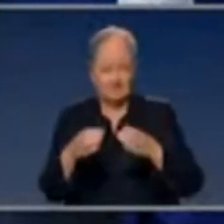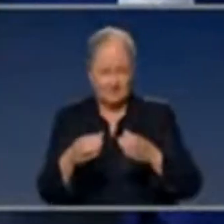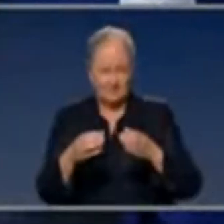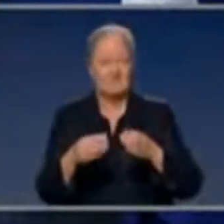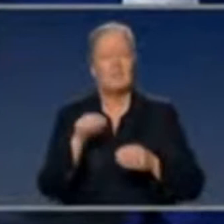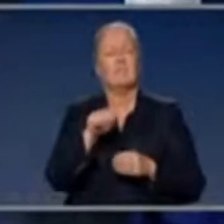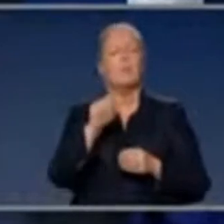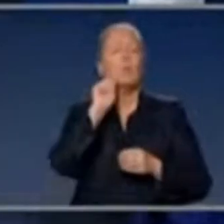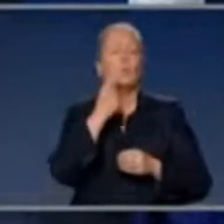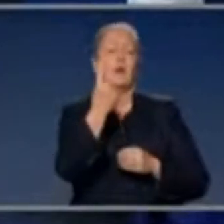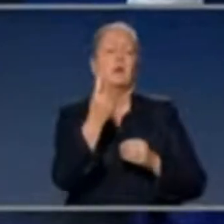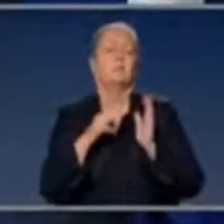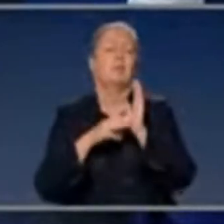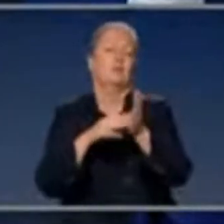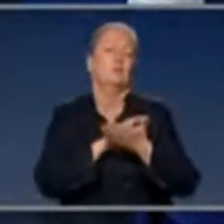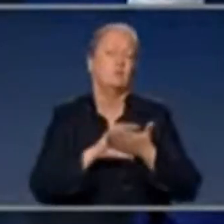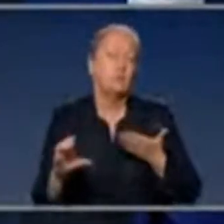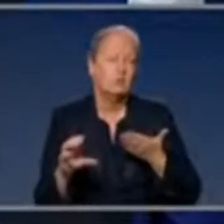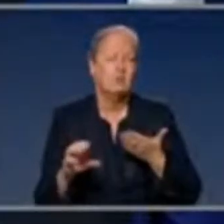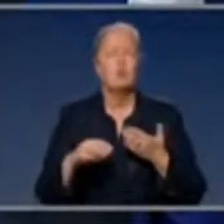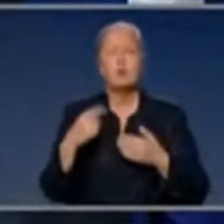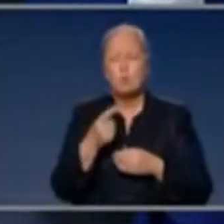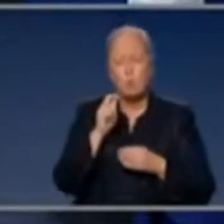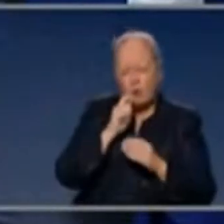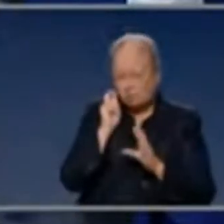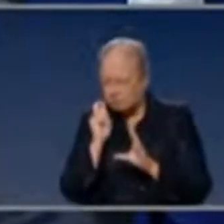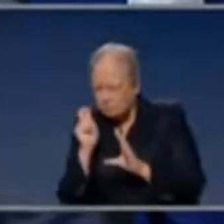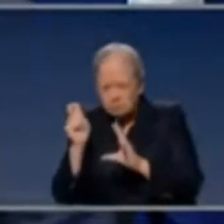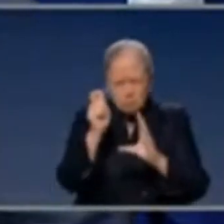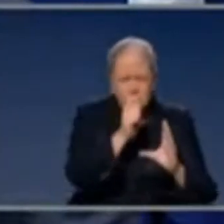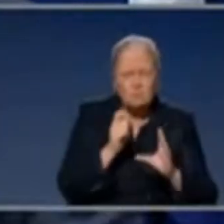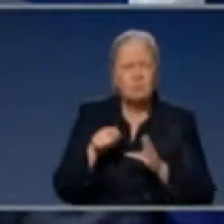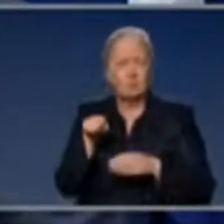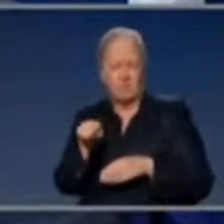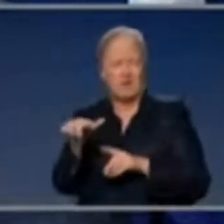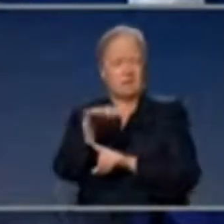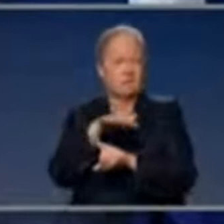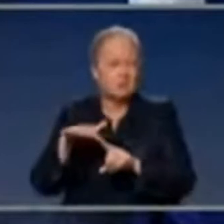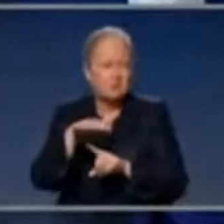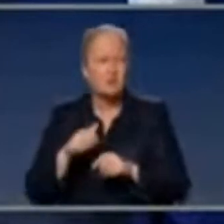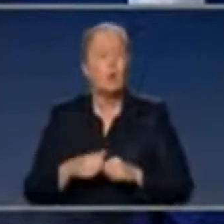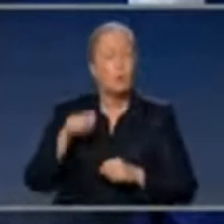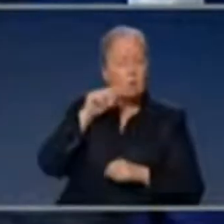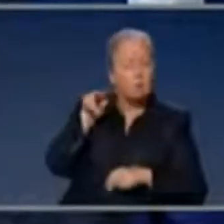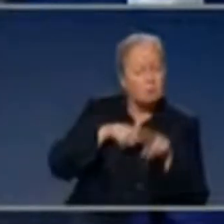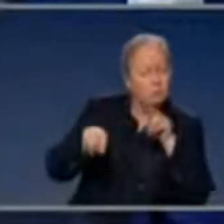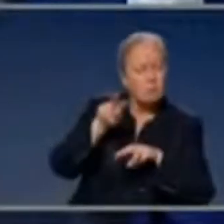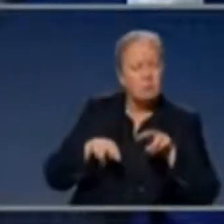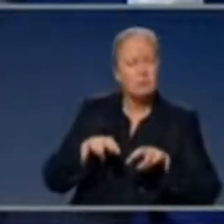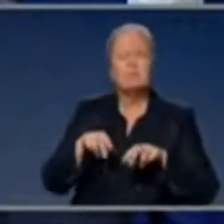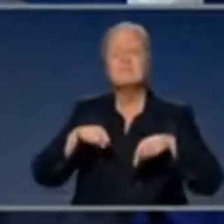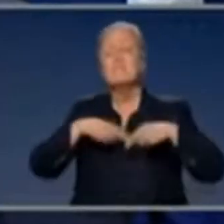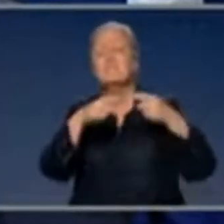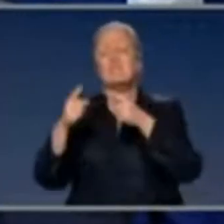aged care. And Professor Kelly will talk a bit more about issues regarding assessments being made in aged